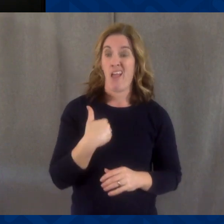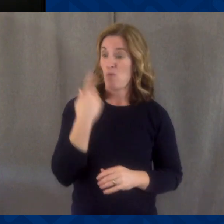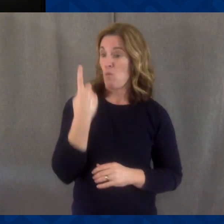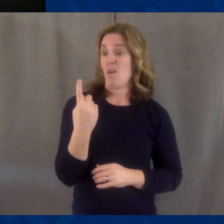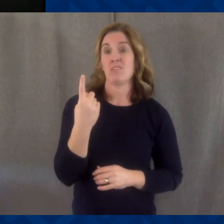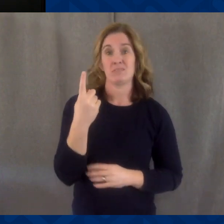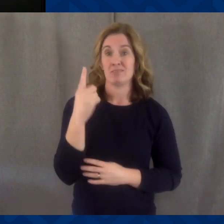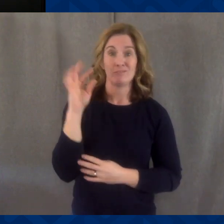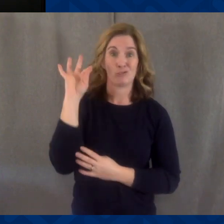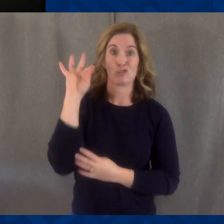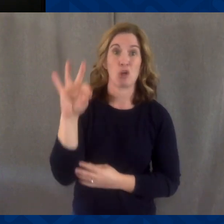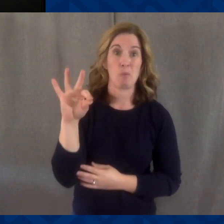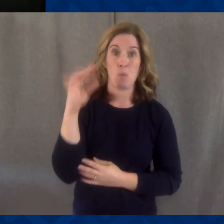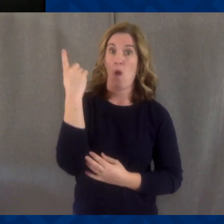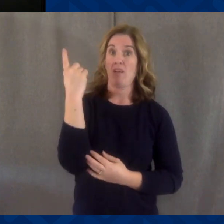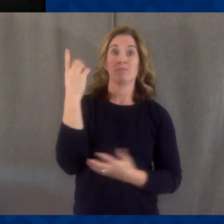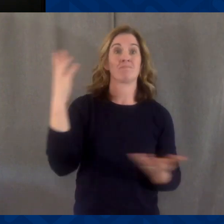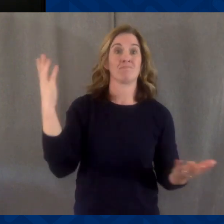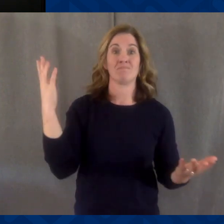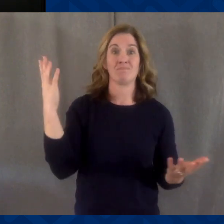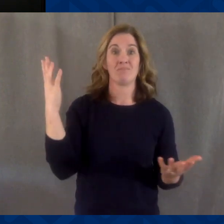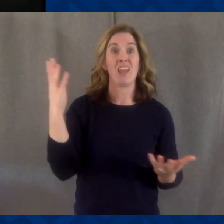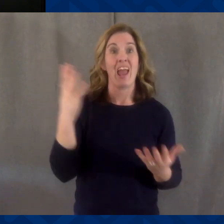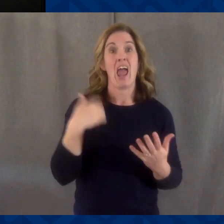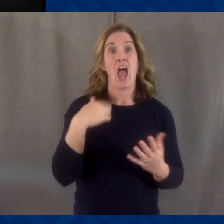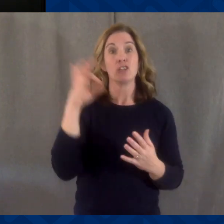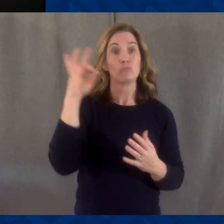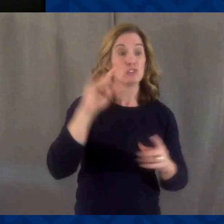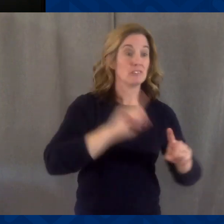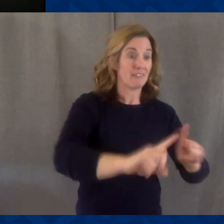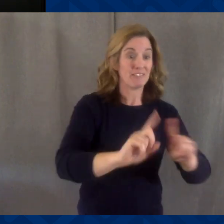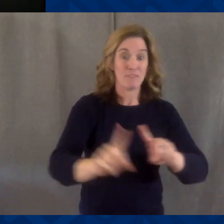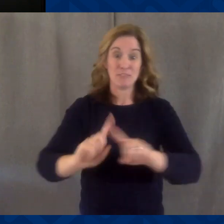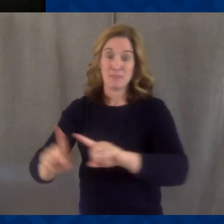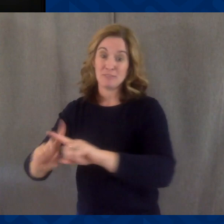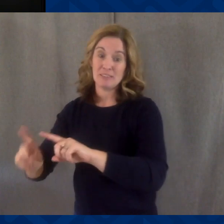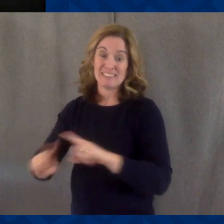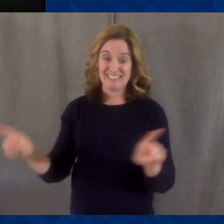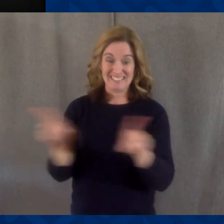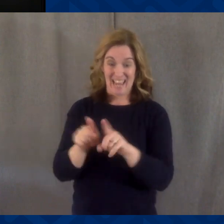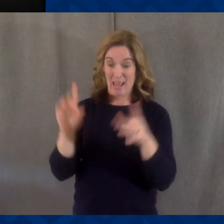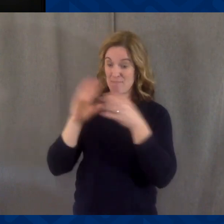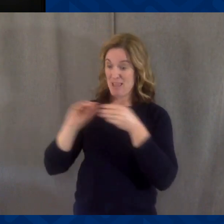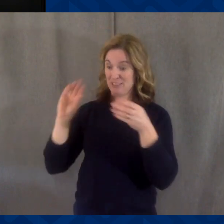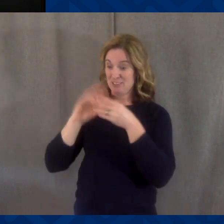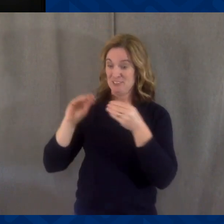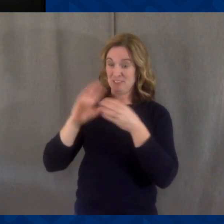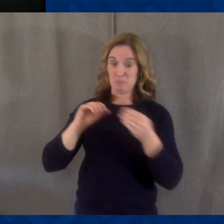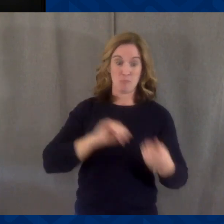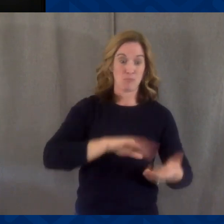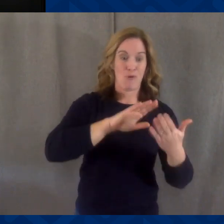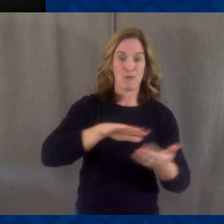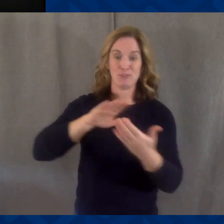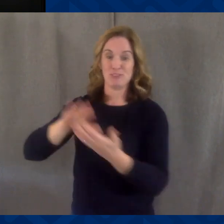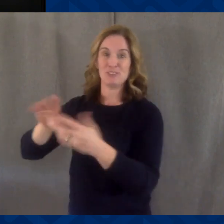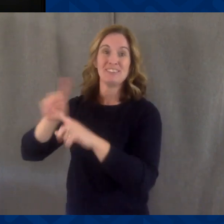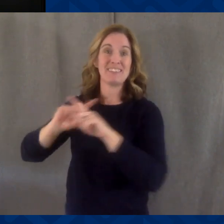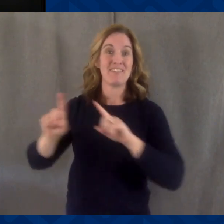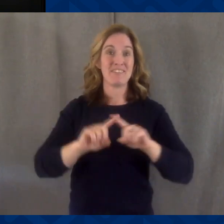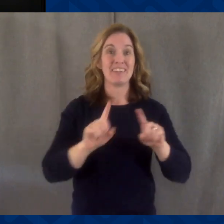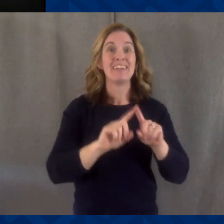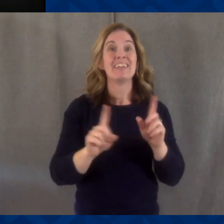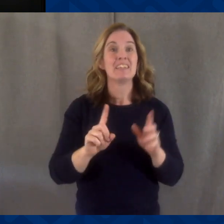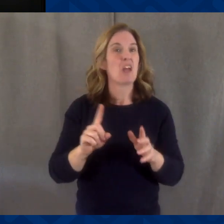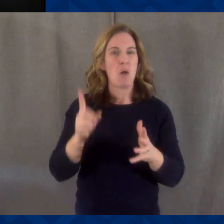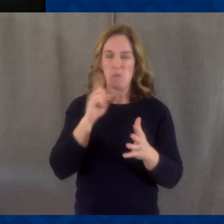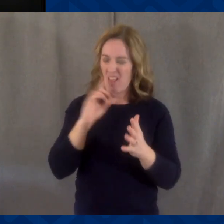that sermon 15 different ways. I'm sort of like a singer who knows the words to one song, and I'm going to be singing this song for all eternity, and my song